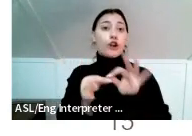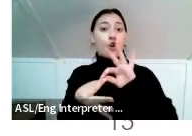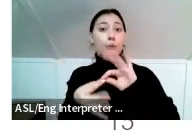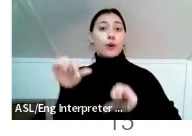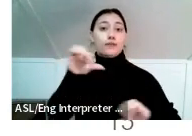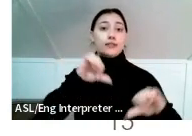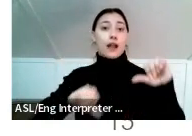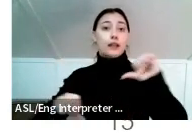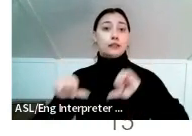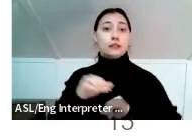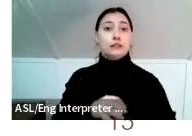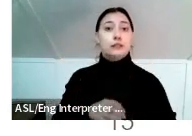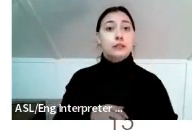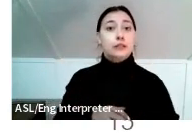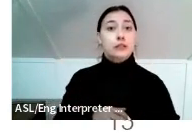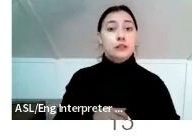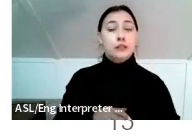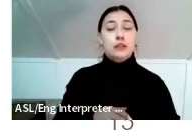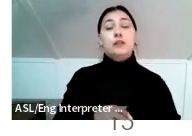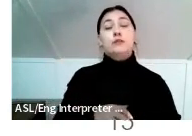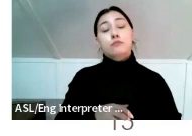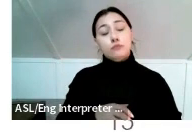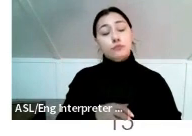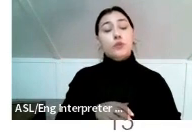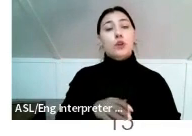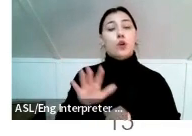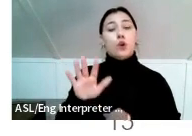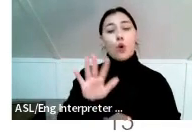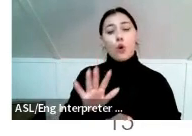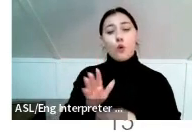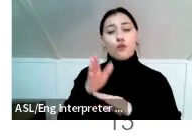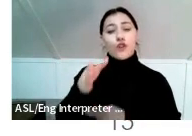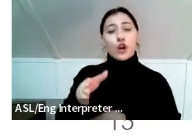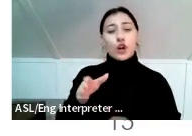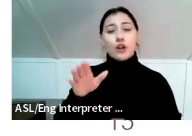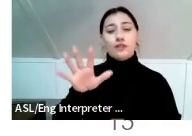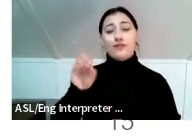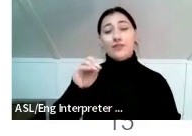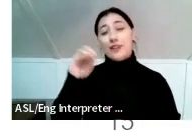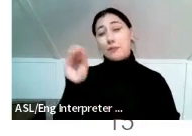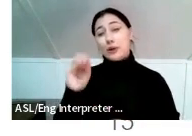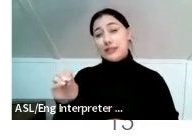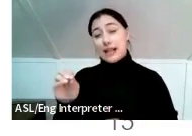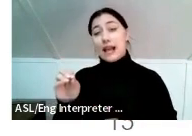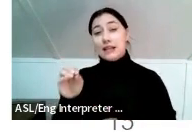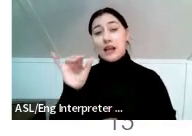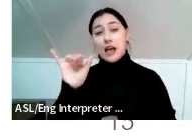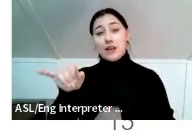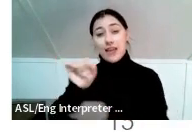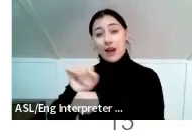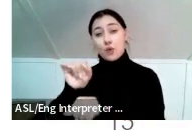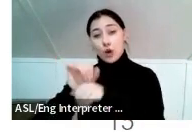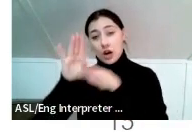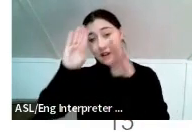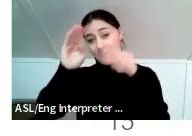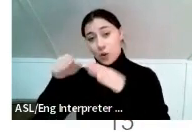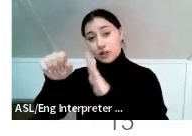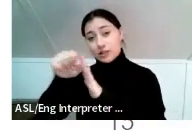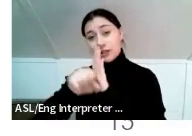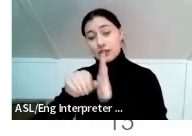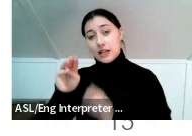Over 50% of the organization's programmatic, not administrative, work is in Massachusetts.